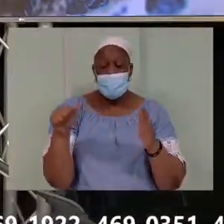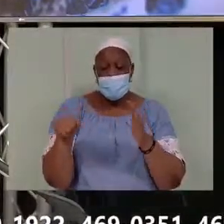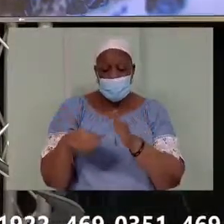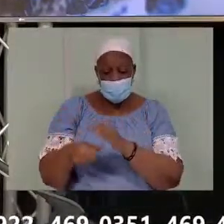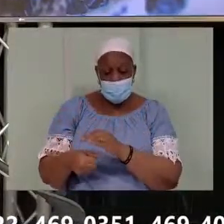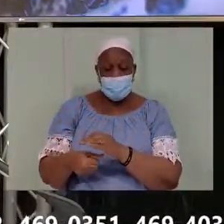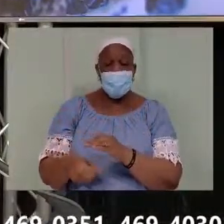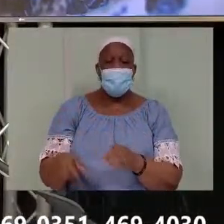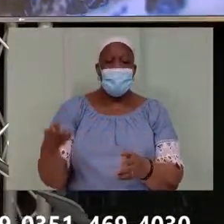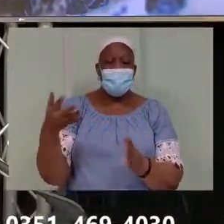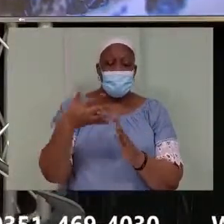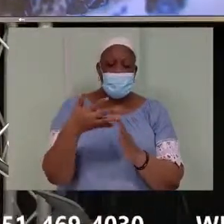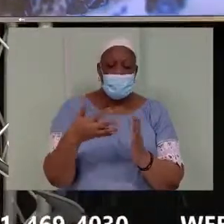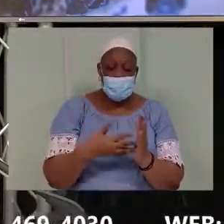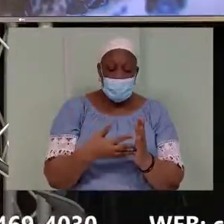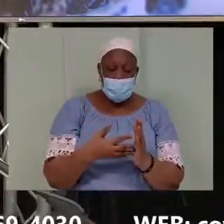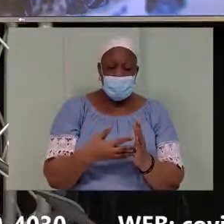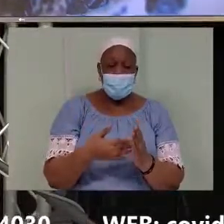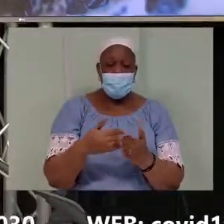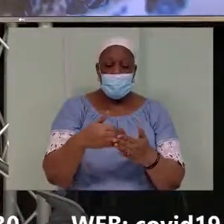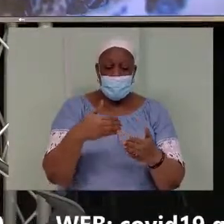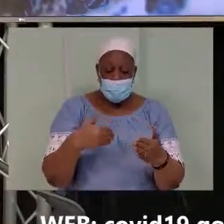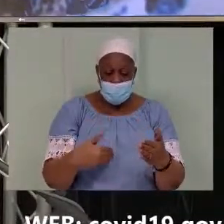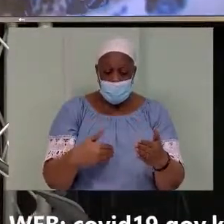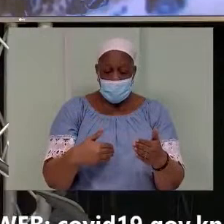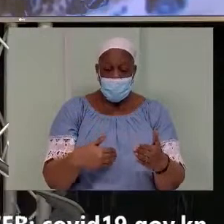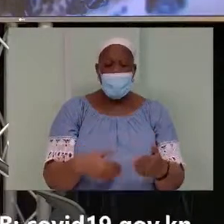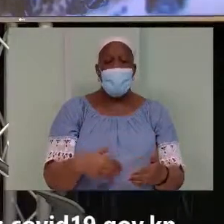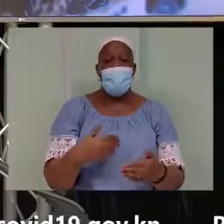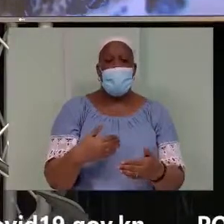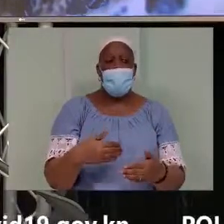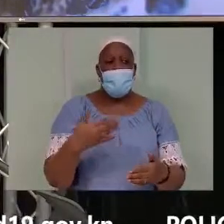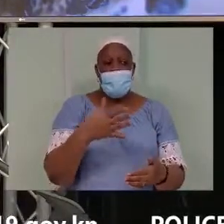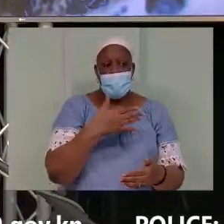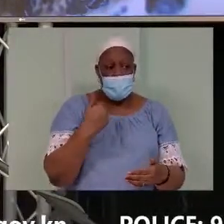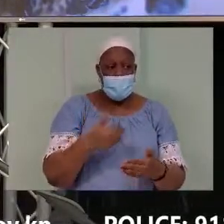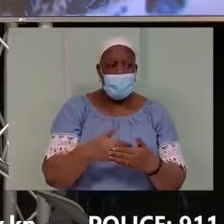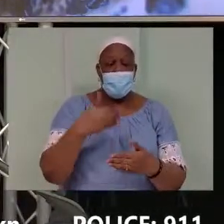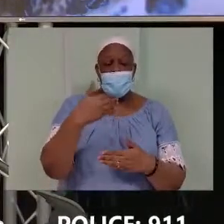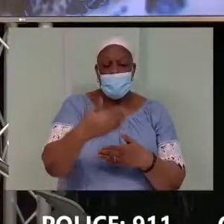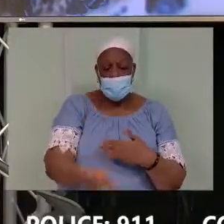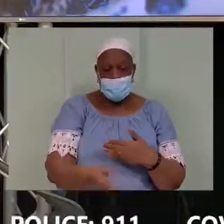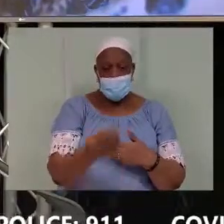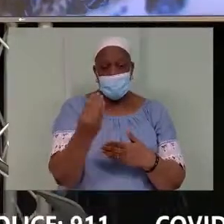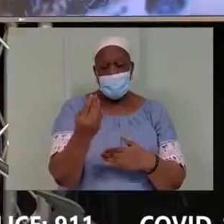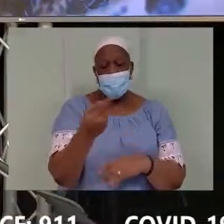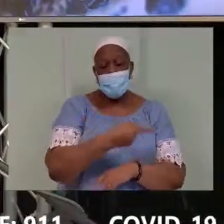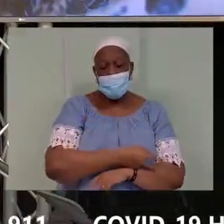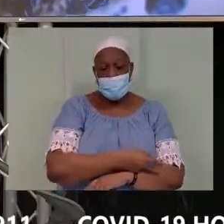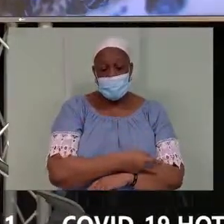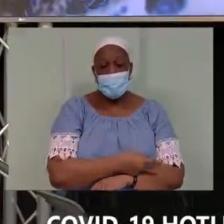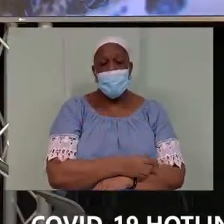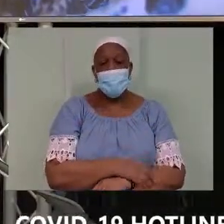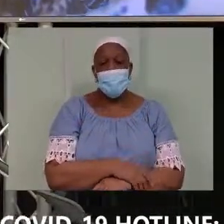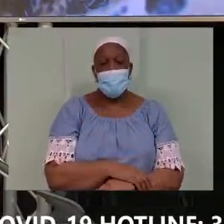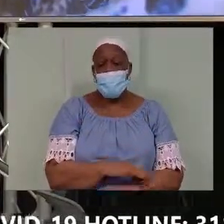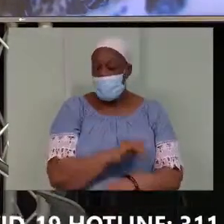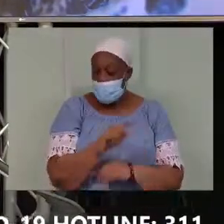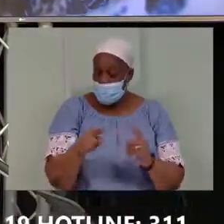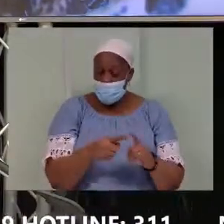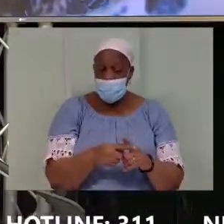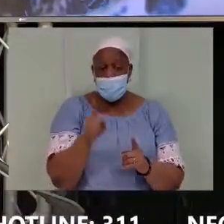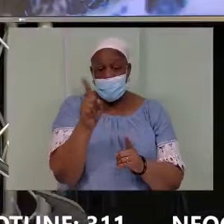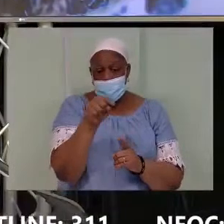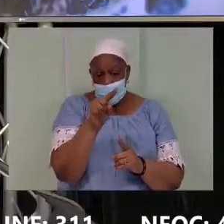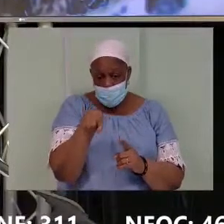be tested, and once negative, they can be allowed to integrate into the society. A